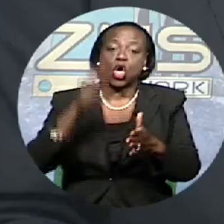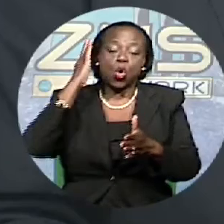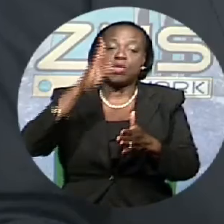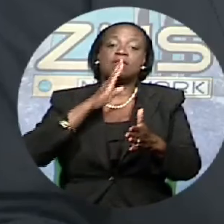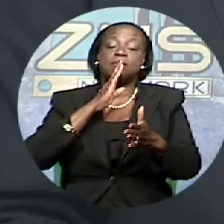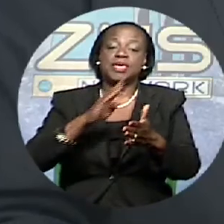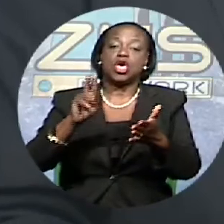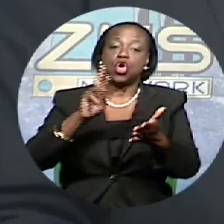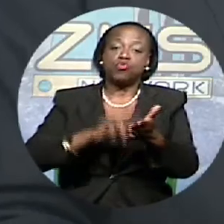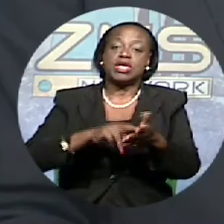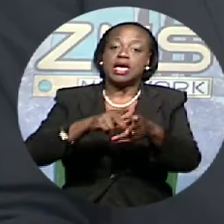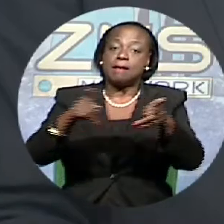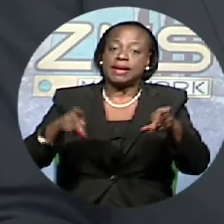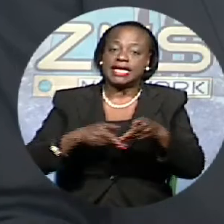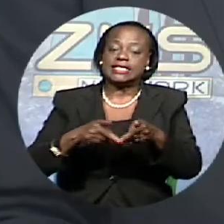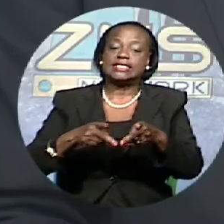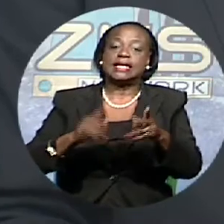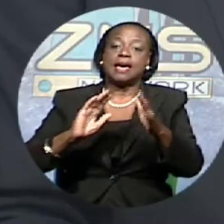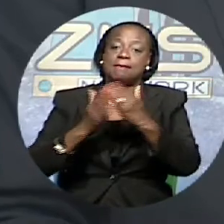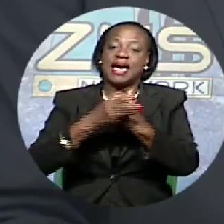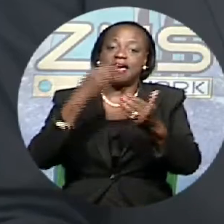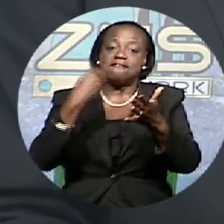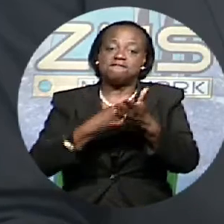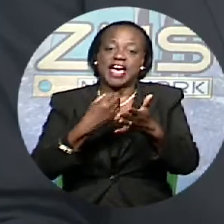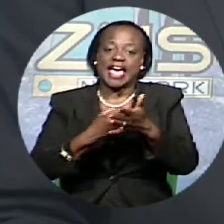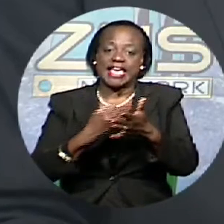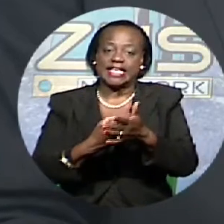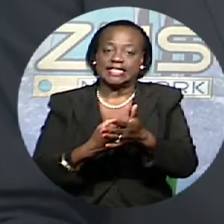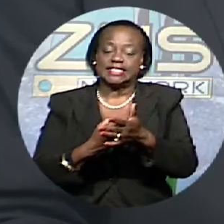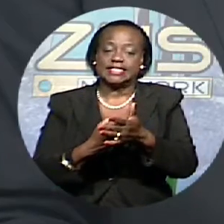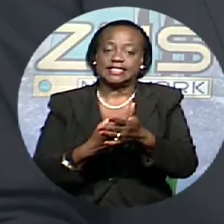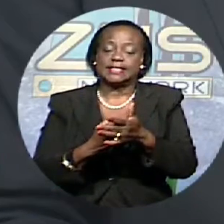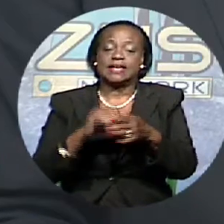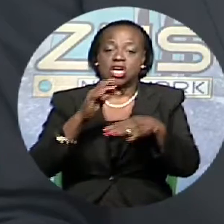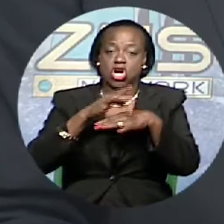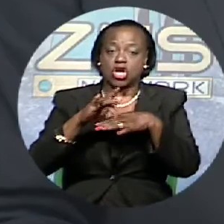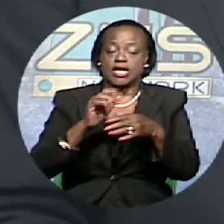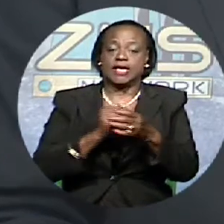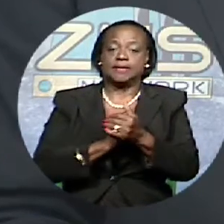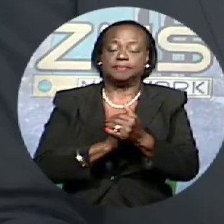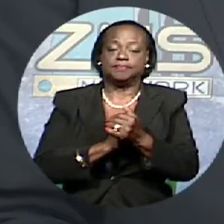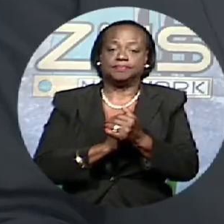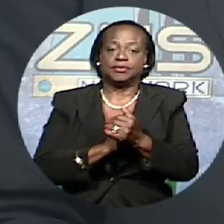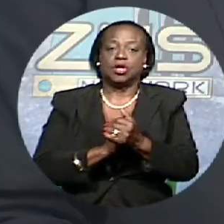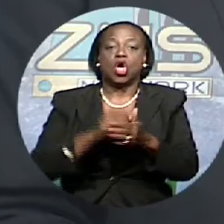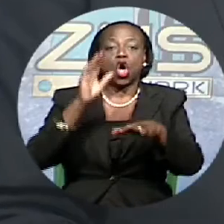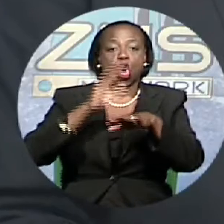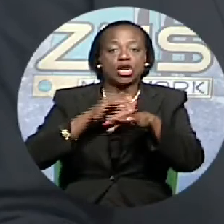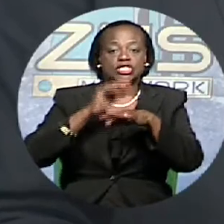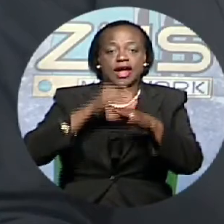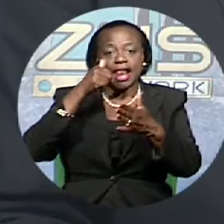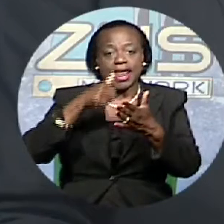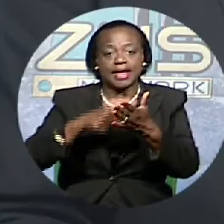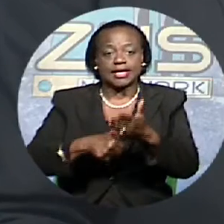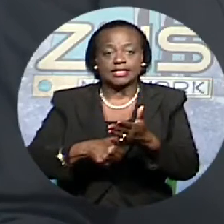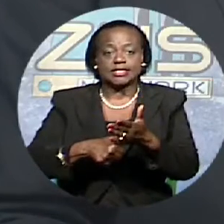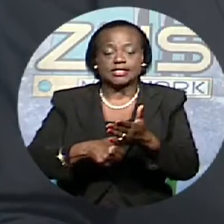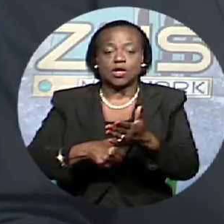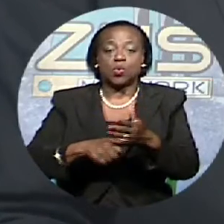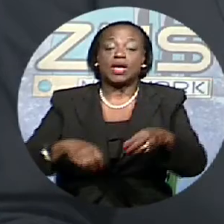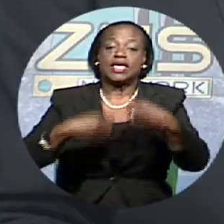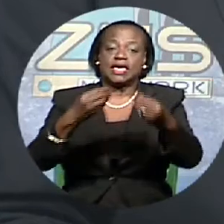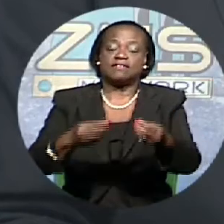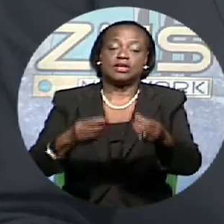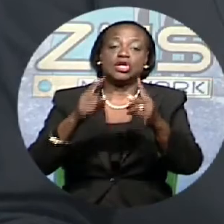have made an impressive effort to comply with the new regulations, however, others have not. Cautionary letters have also been issued to registrants who may